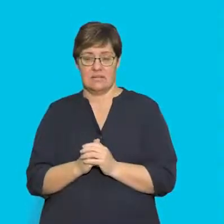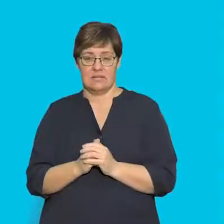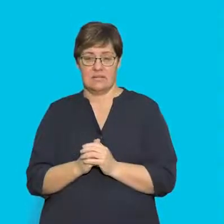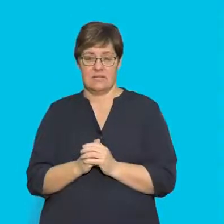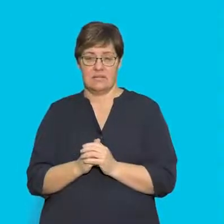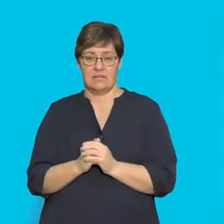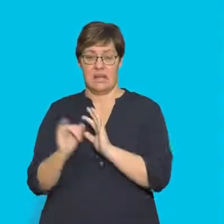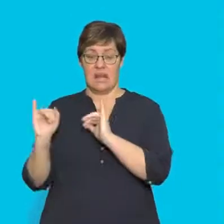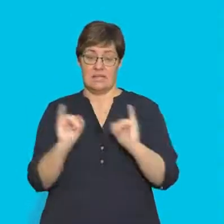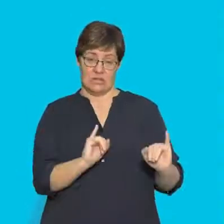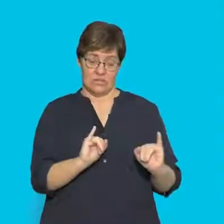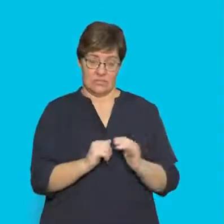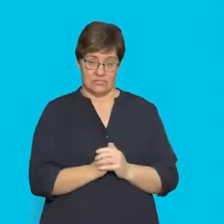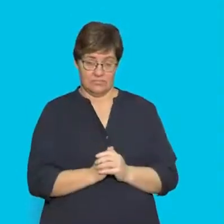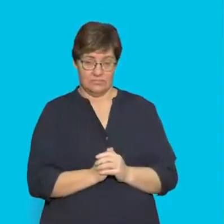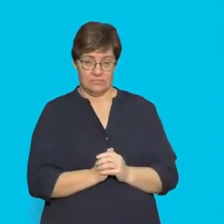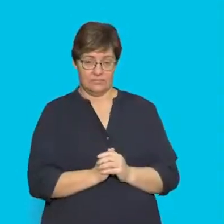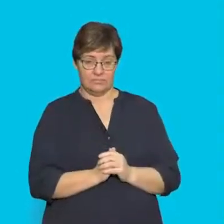induction.